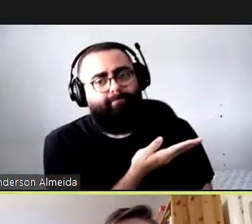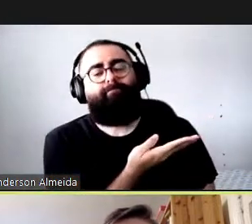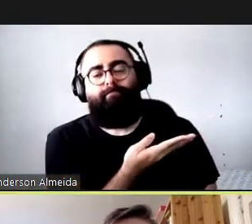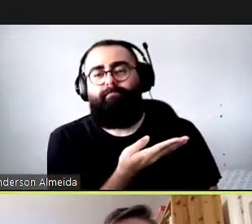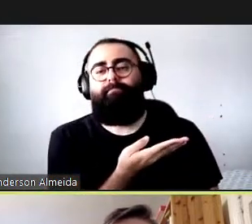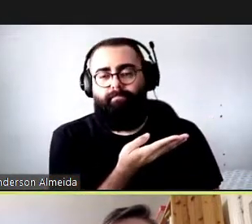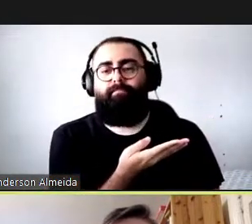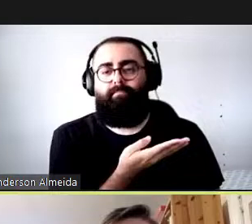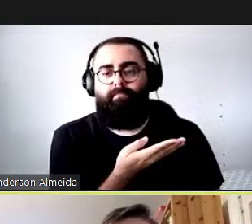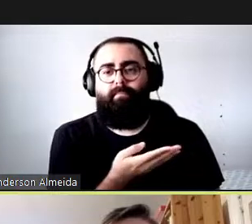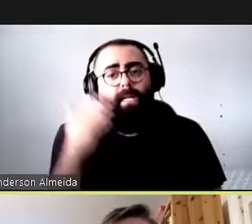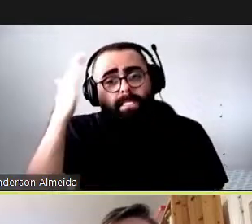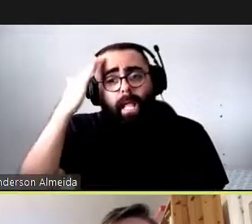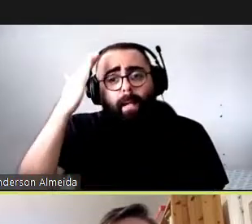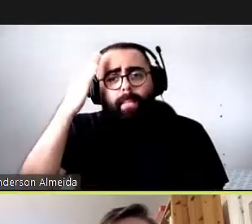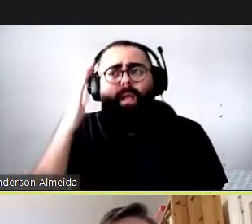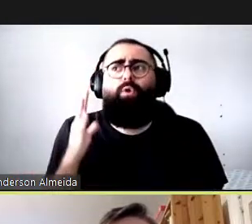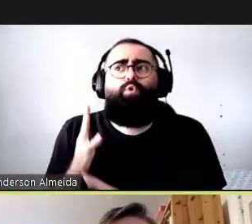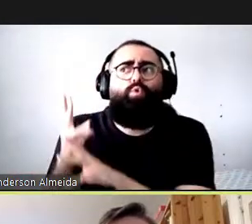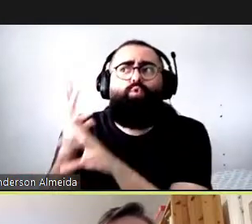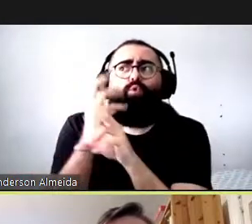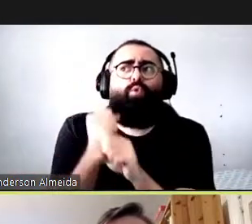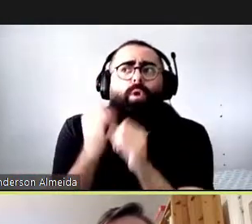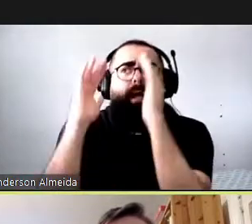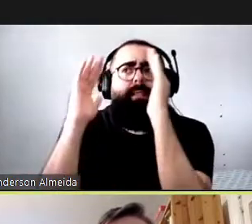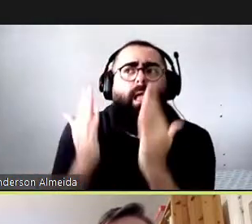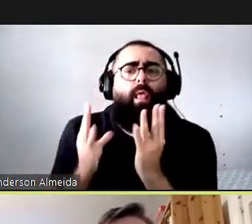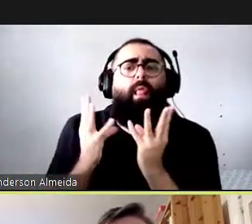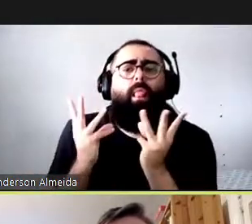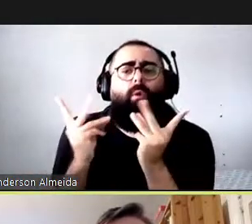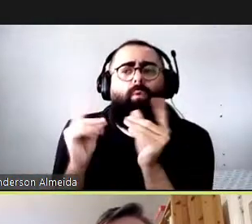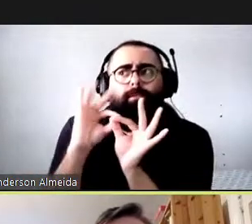a comprehensive sort of way.